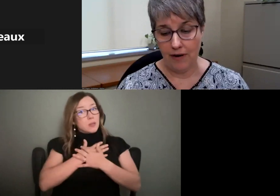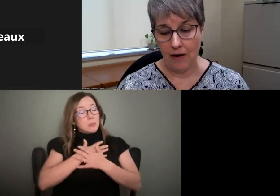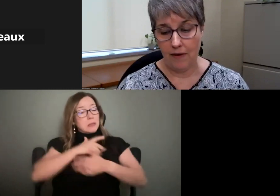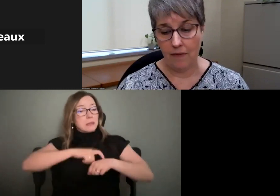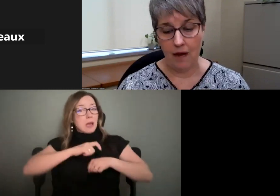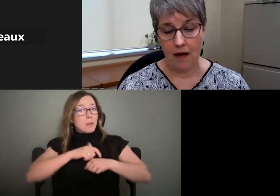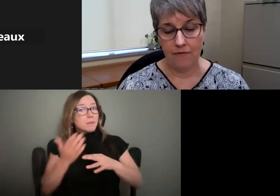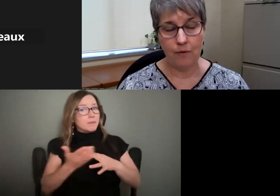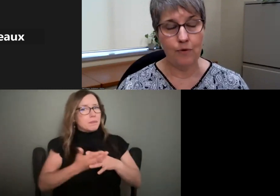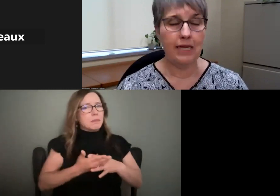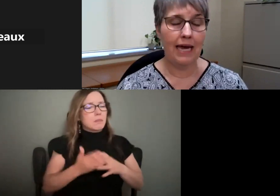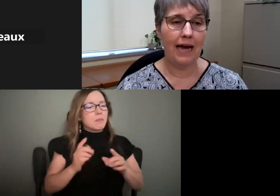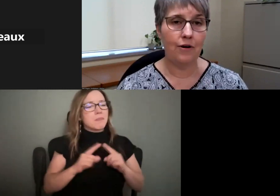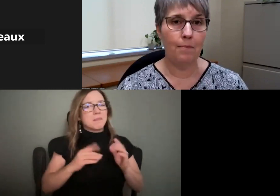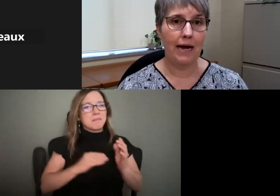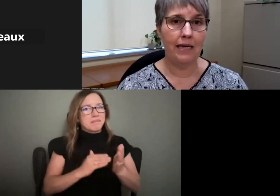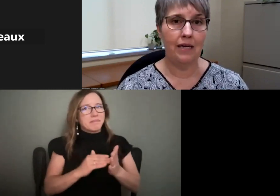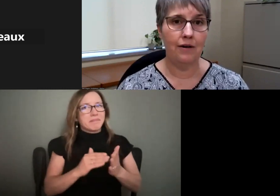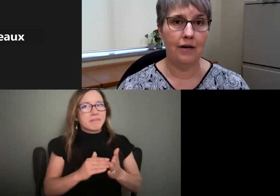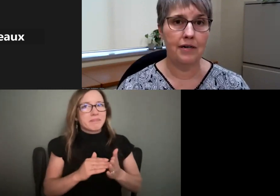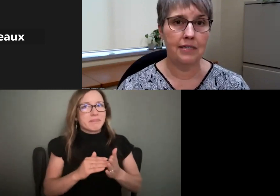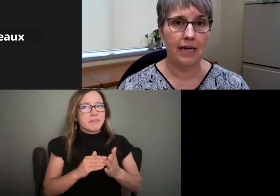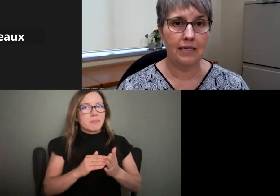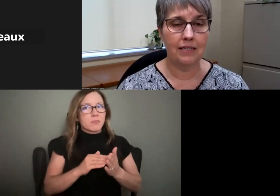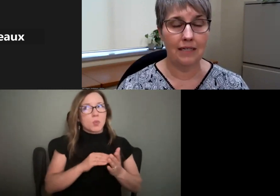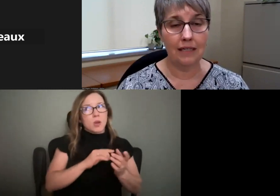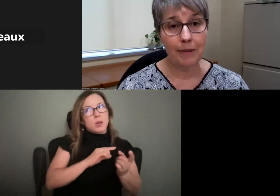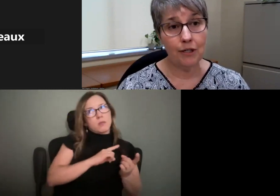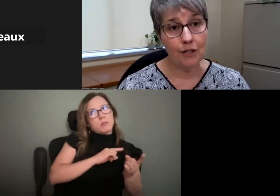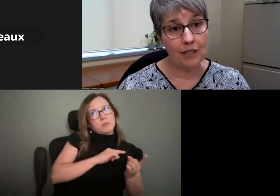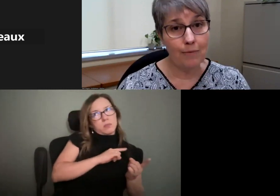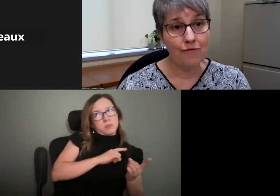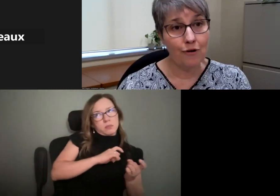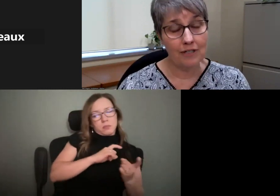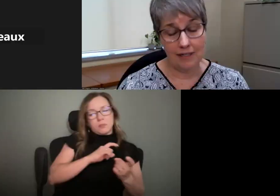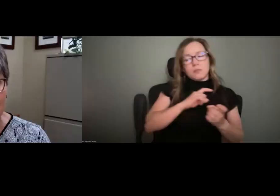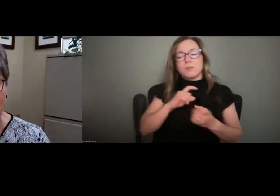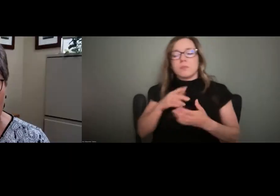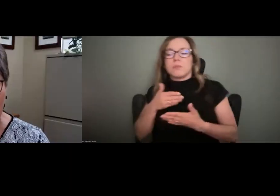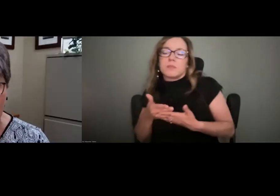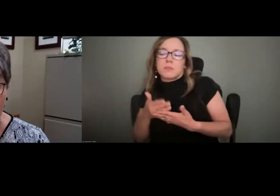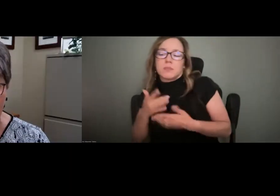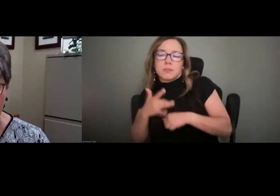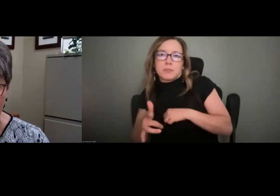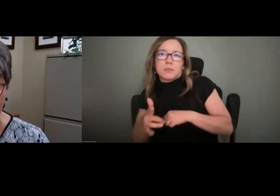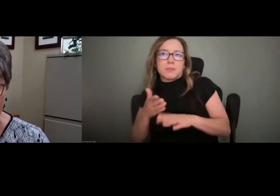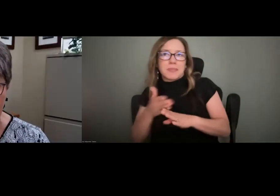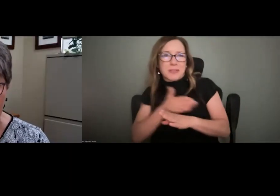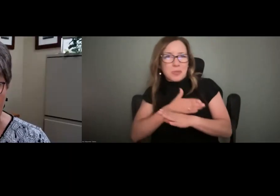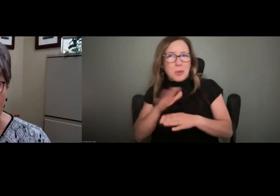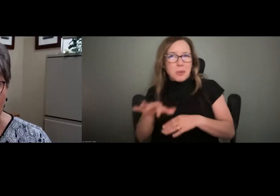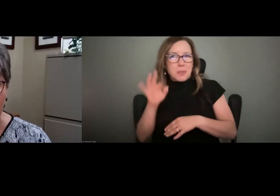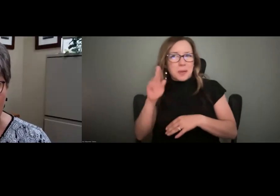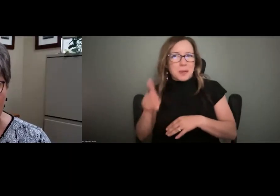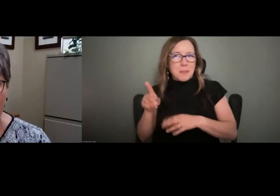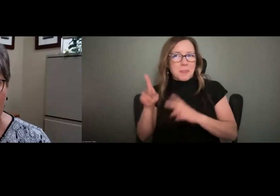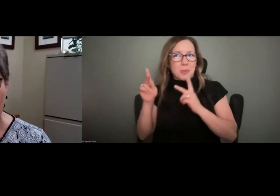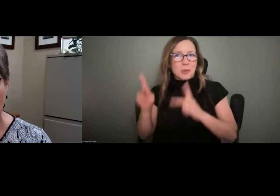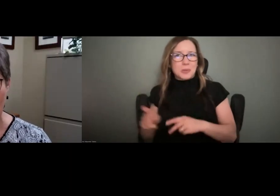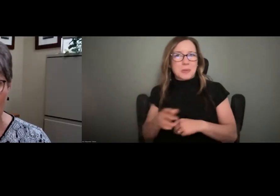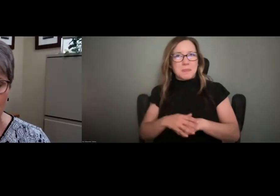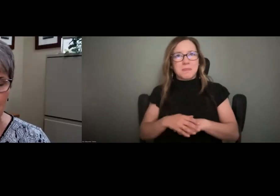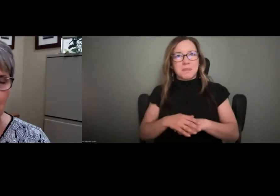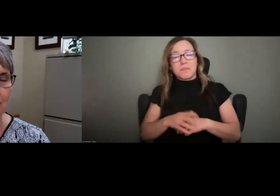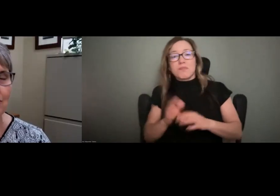but we found that they often would gather back here at our site a little bit early before it's time to pick up their person. And